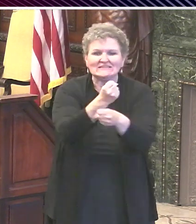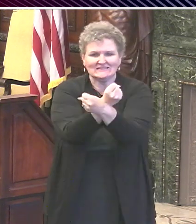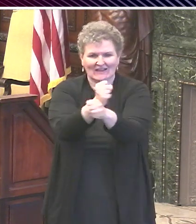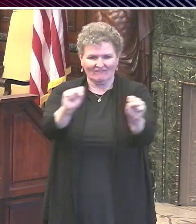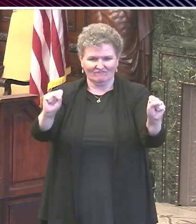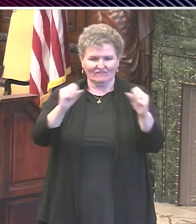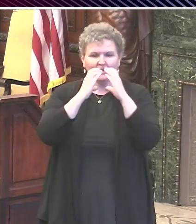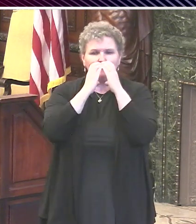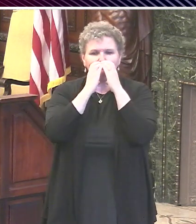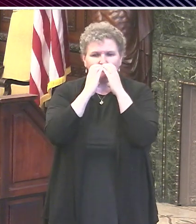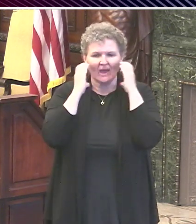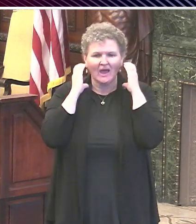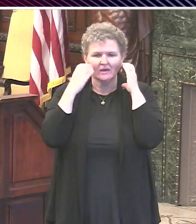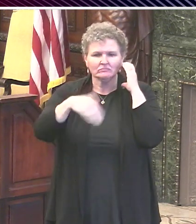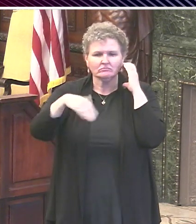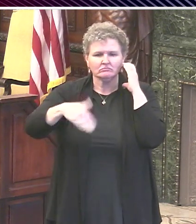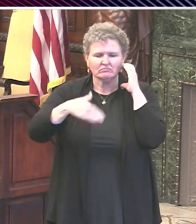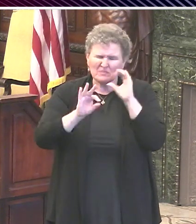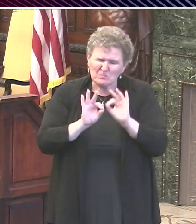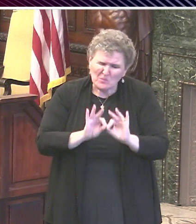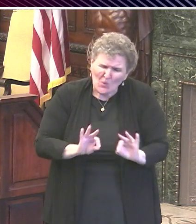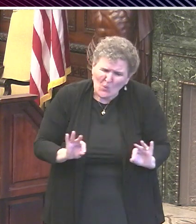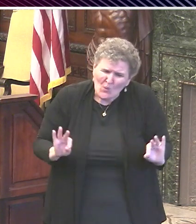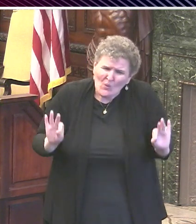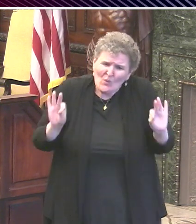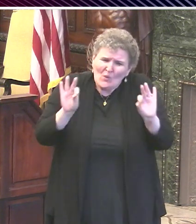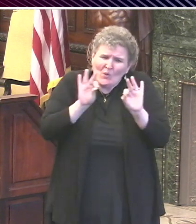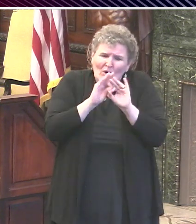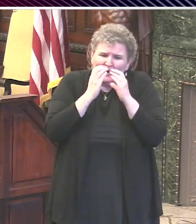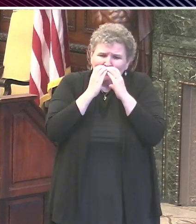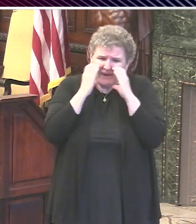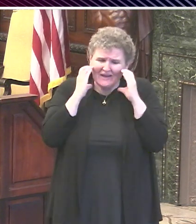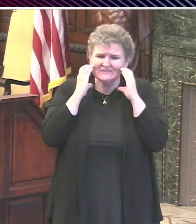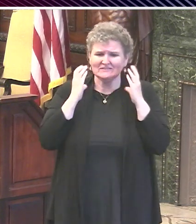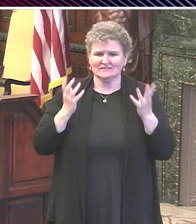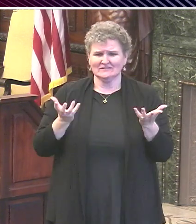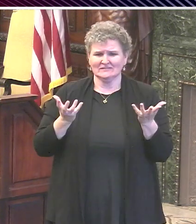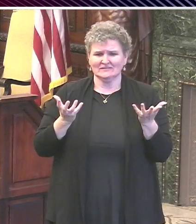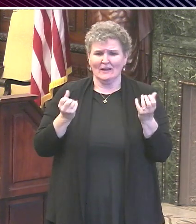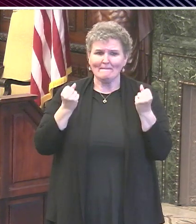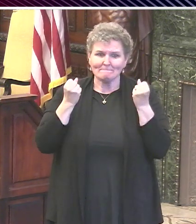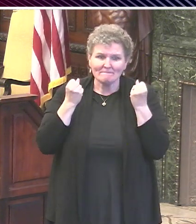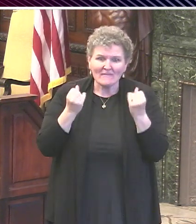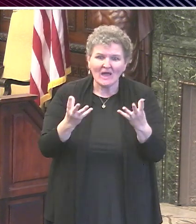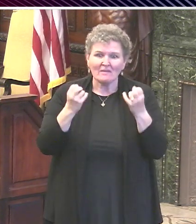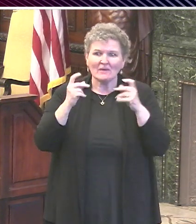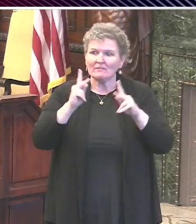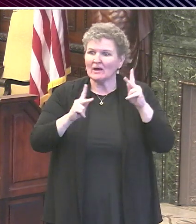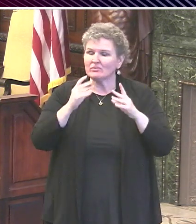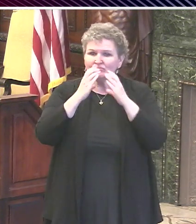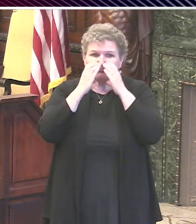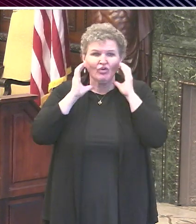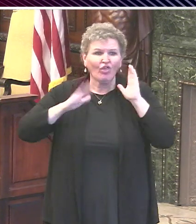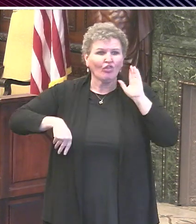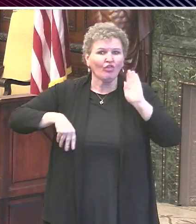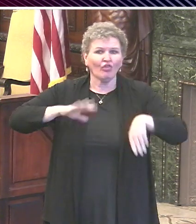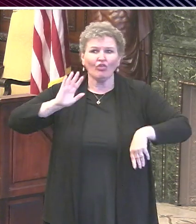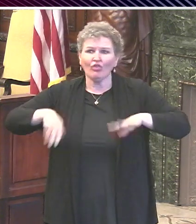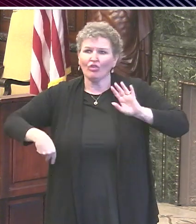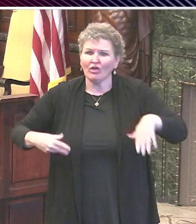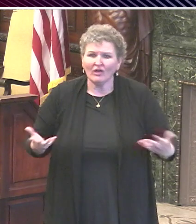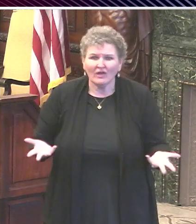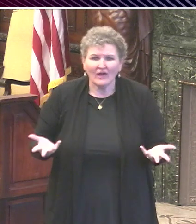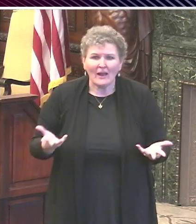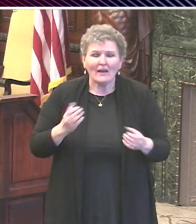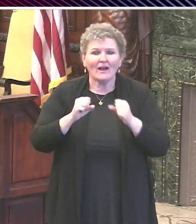so important right now. We need to have an increasing percentage of people in Philadelphia using masks. So we do have our mask media campaign, which is out